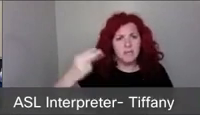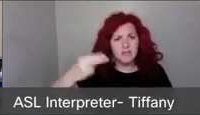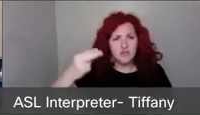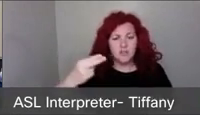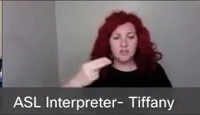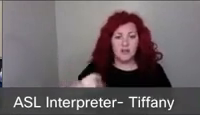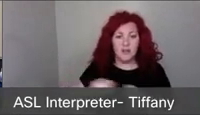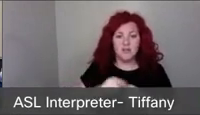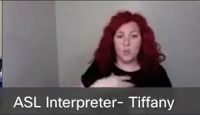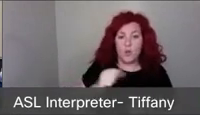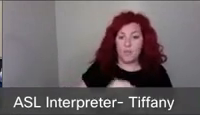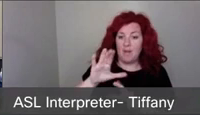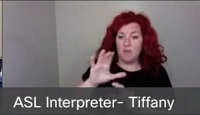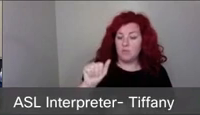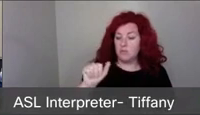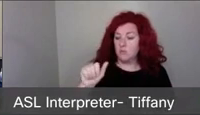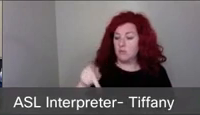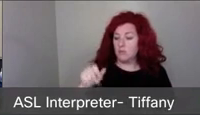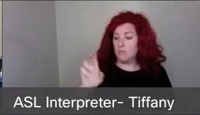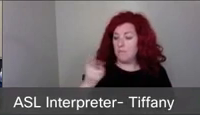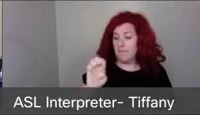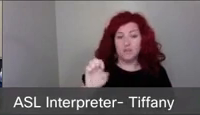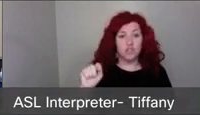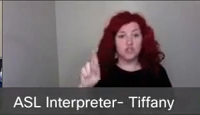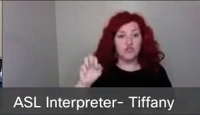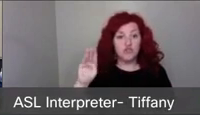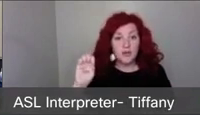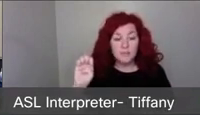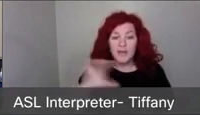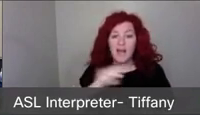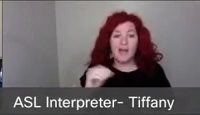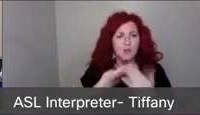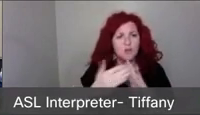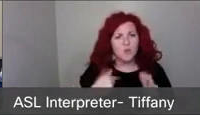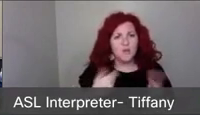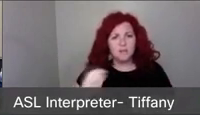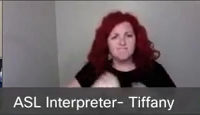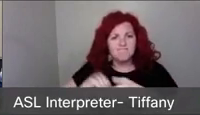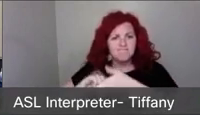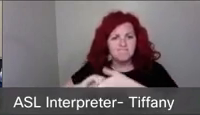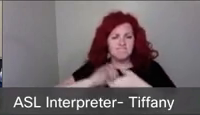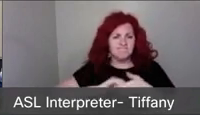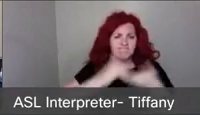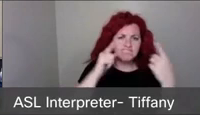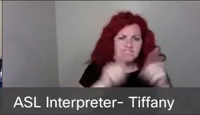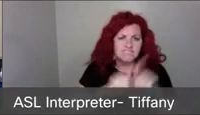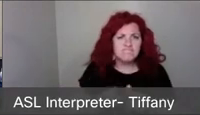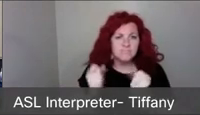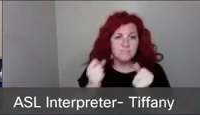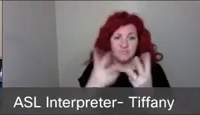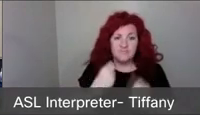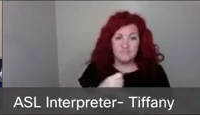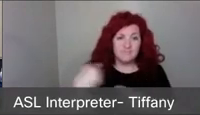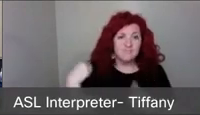tribe and communities that the White Mountain Apache tribe have collaborated and partnered with throughout the years. Provides